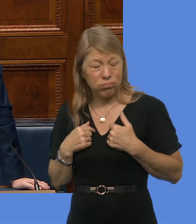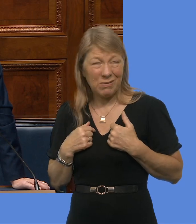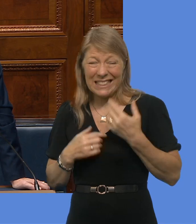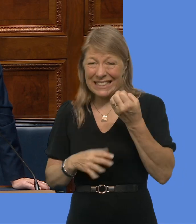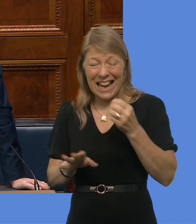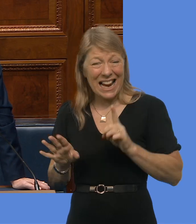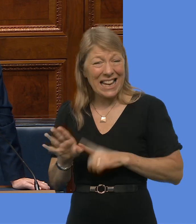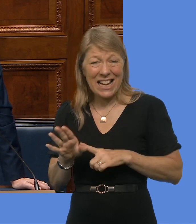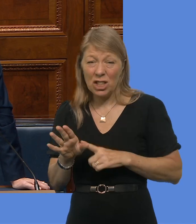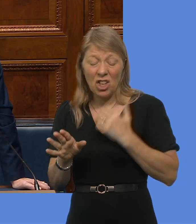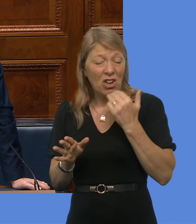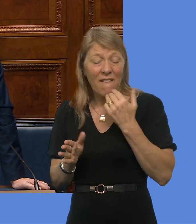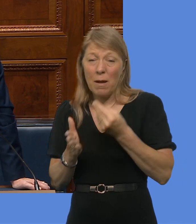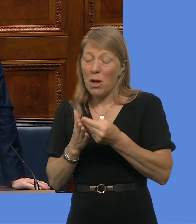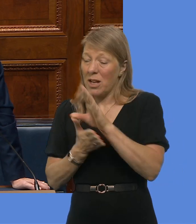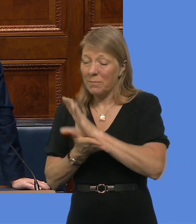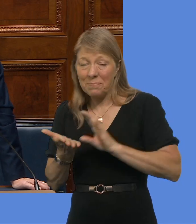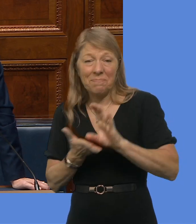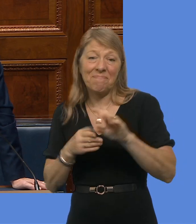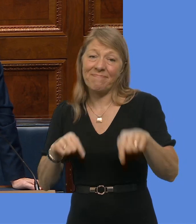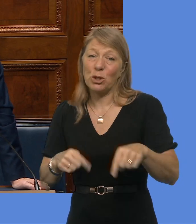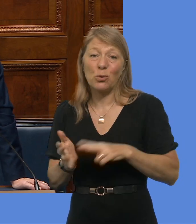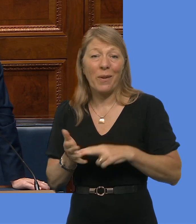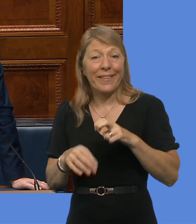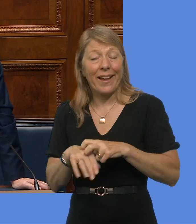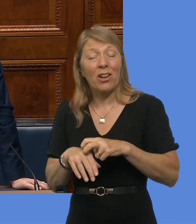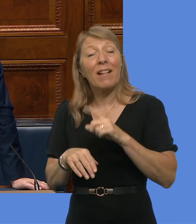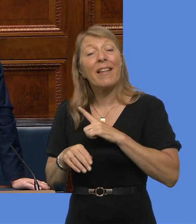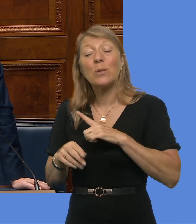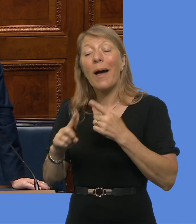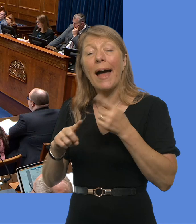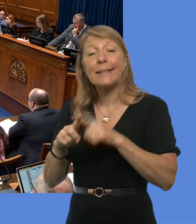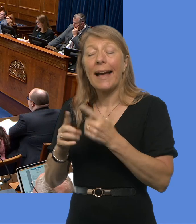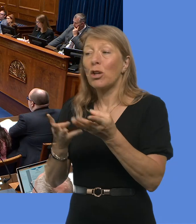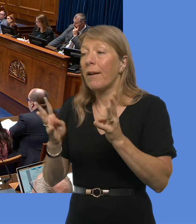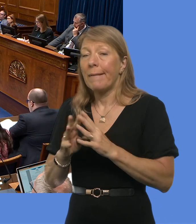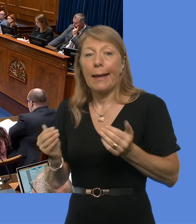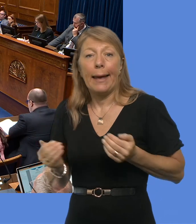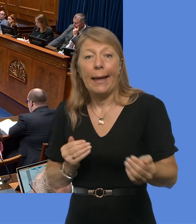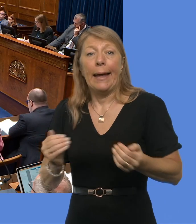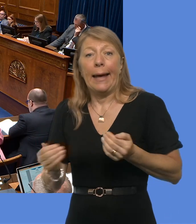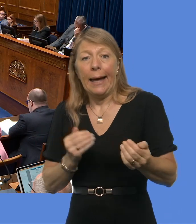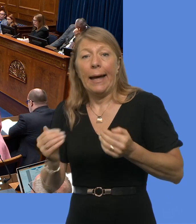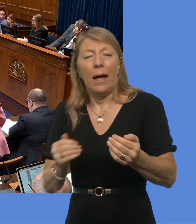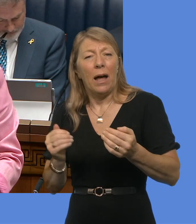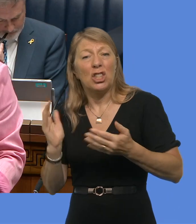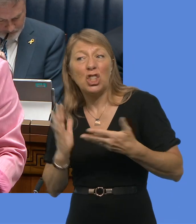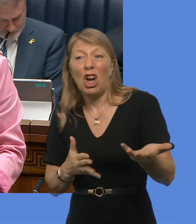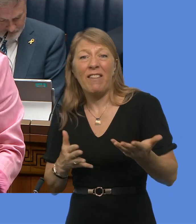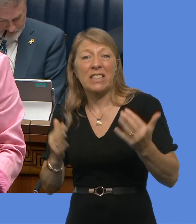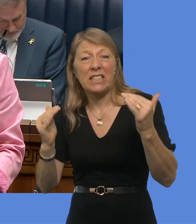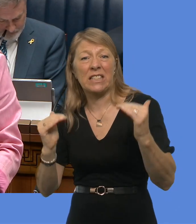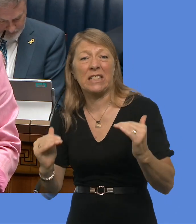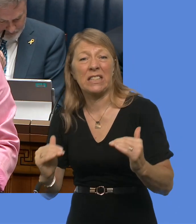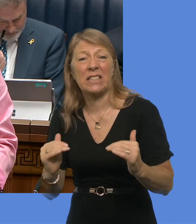more, which has limited the ability of this executive to deliver quality public services? Minister. I think that